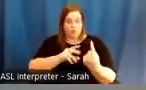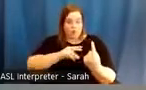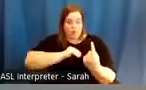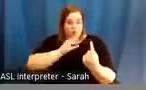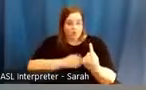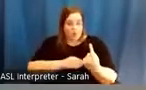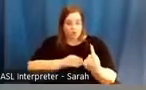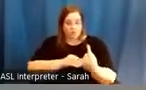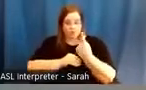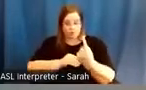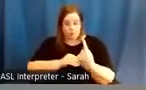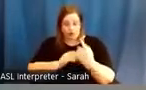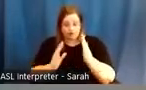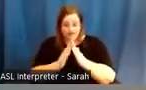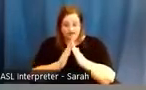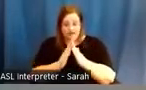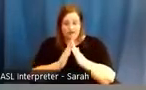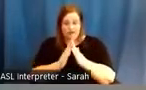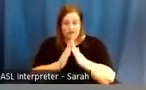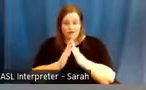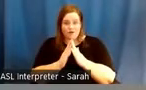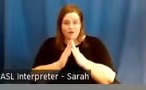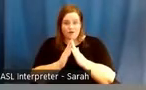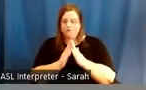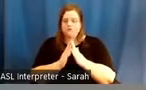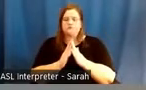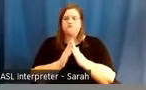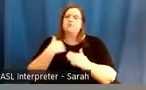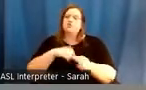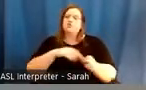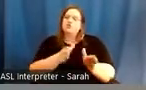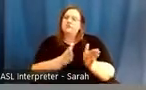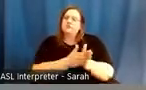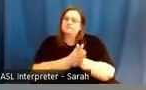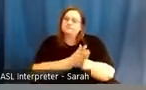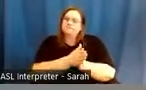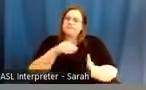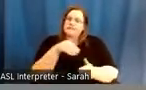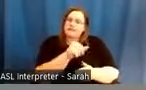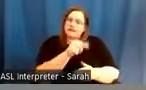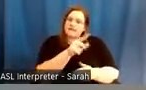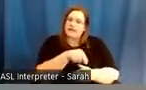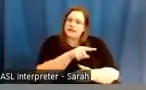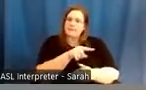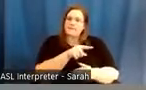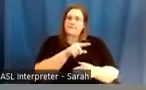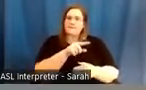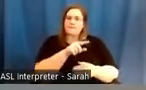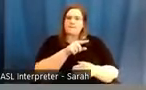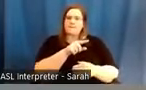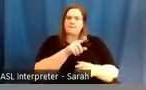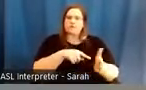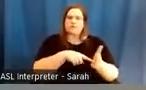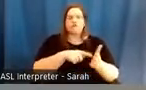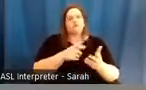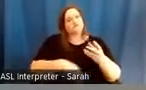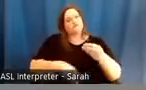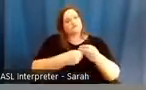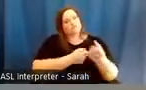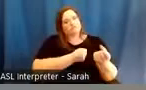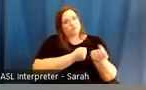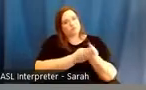town, we should be incentivizing them to do this, and they're going to need some extra support to do